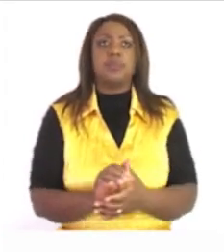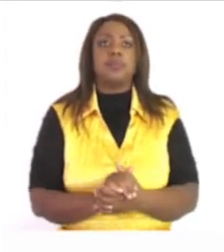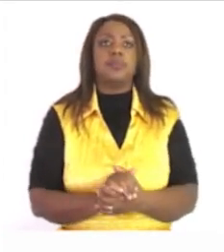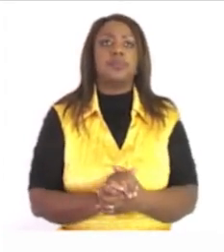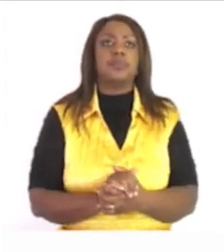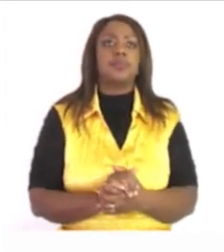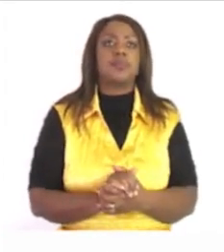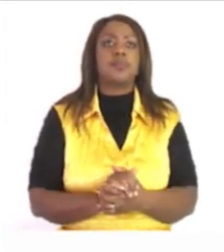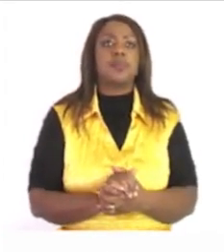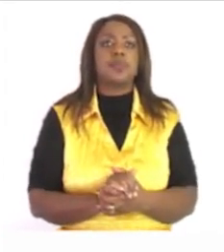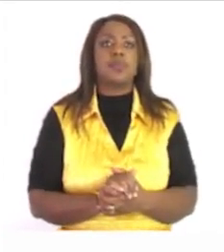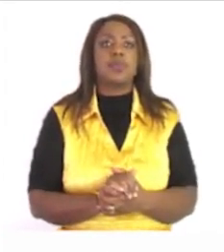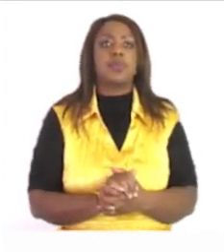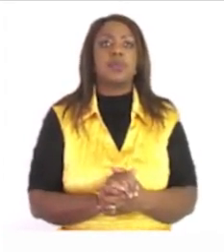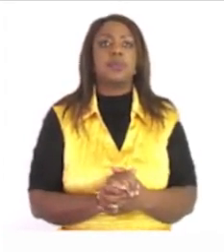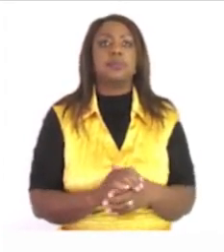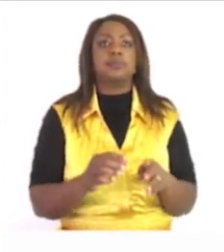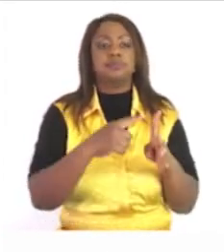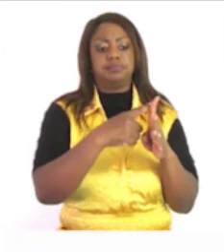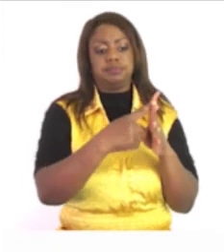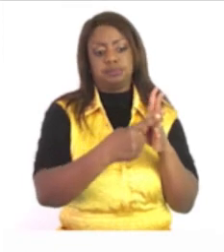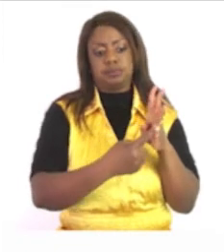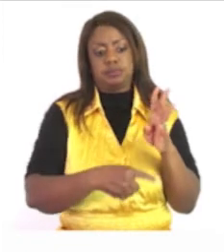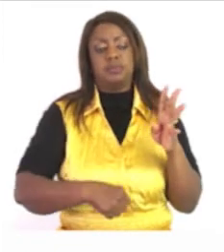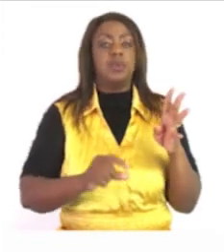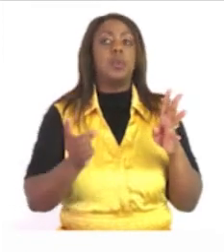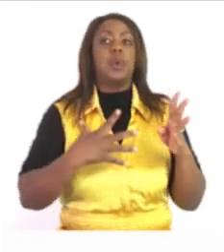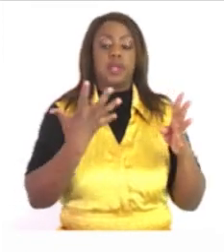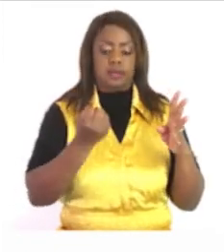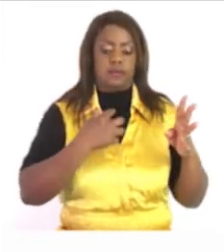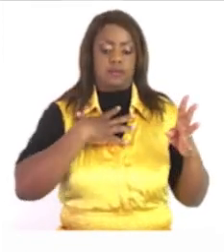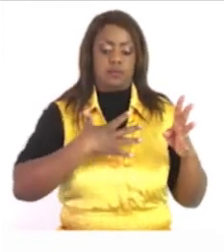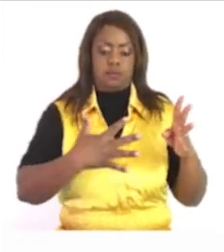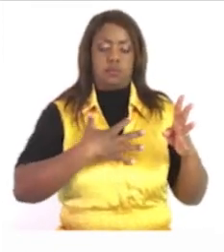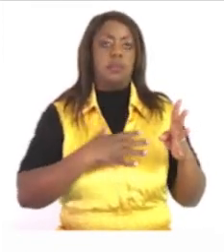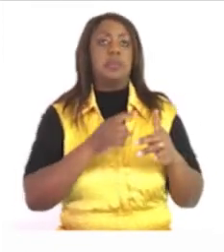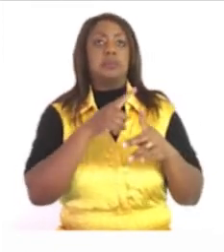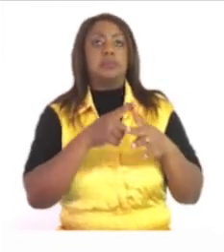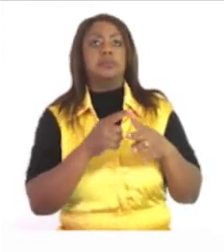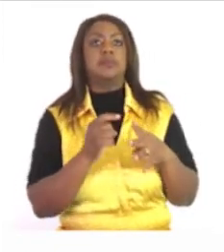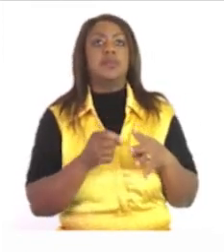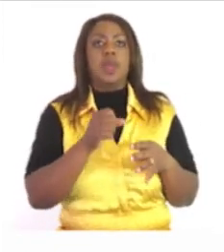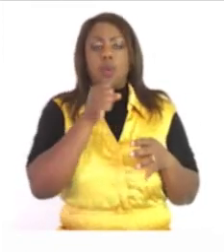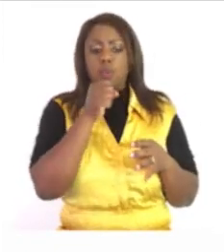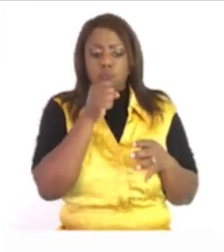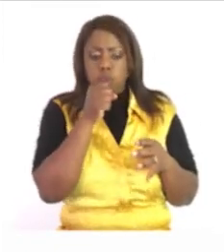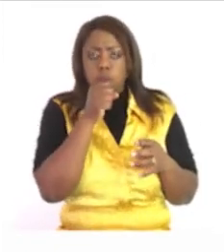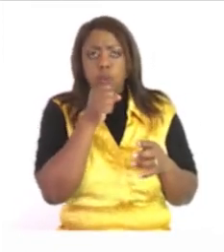lungs. Then the common diseases of the breathing system we will be focusing on: coughing and